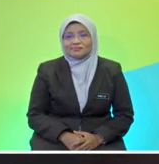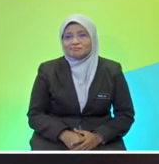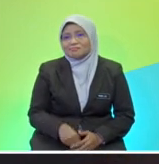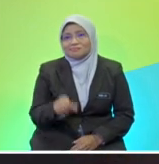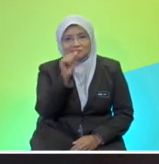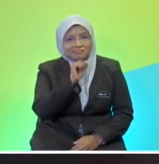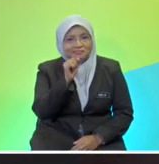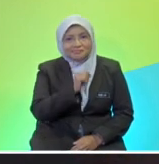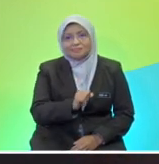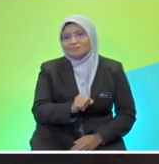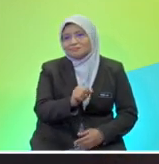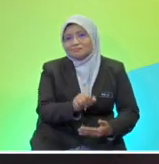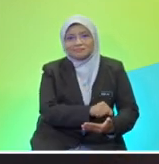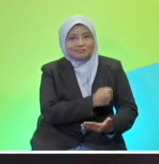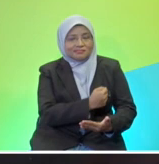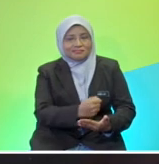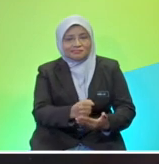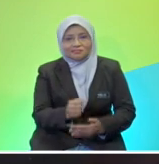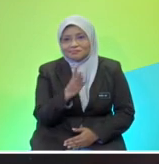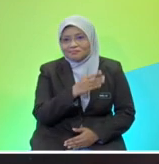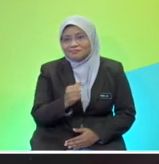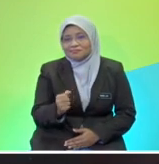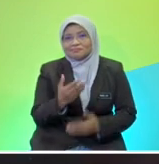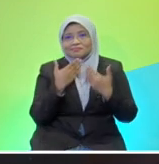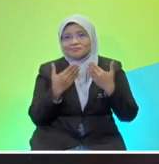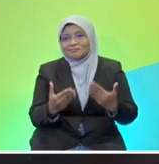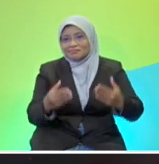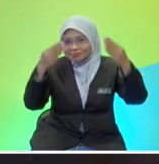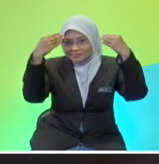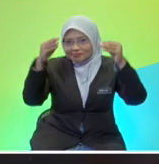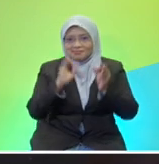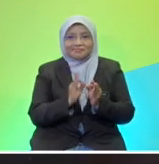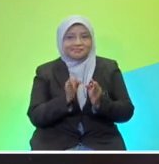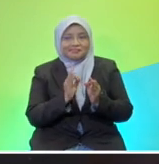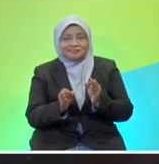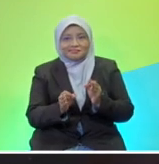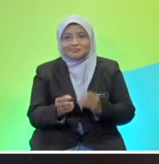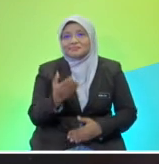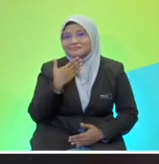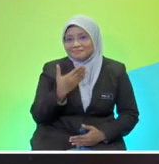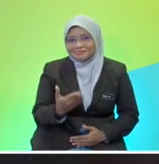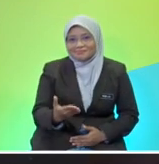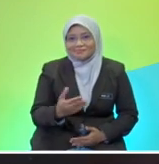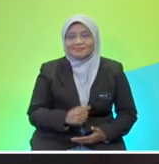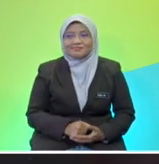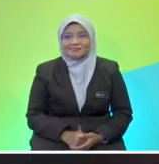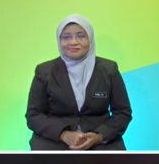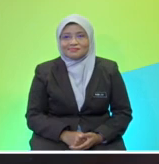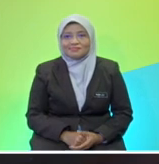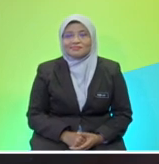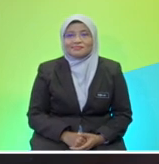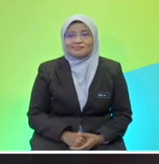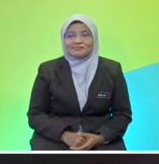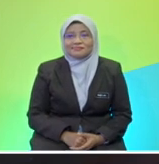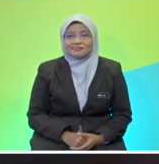And definitely, we would like to thank our sign language interpreter, Teacher Nabila. Thank you so much, Teacher Nabila, today. It has been an amazing